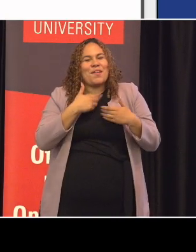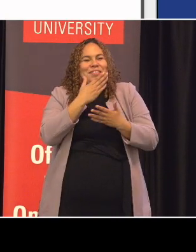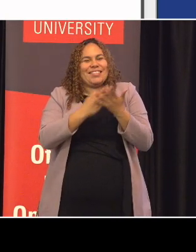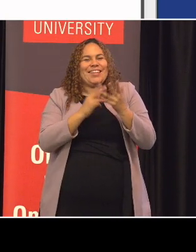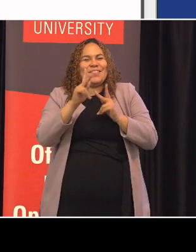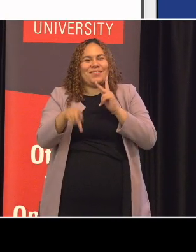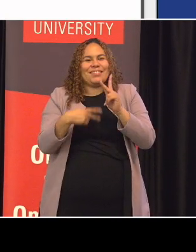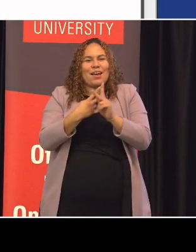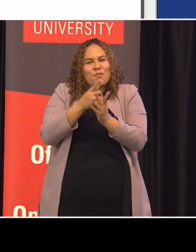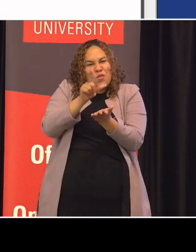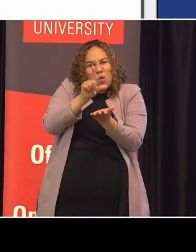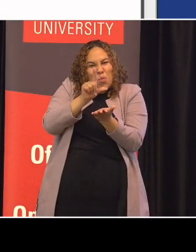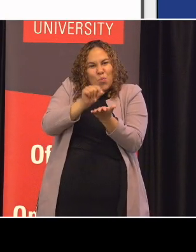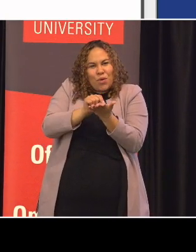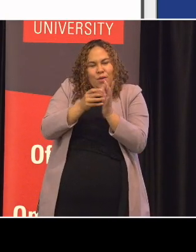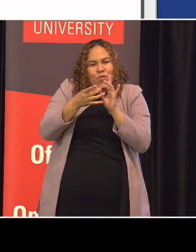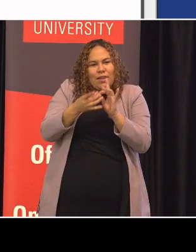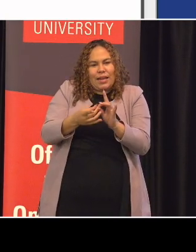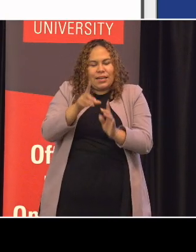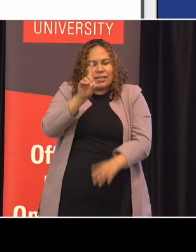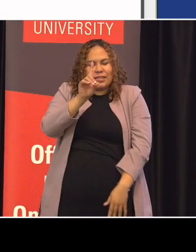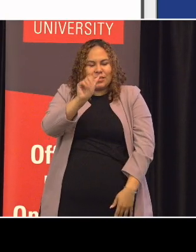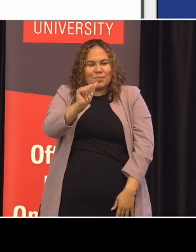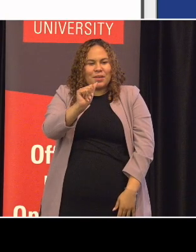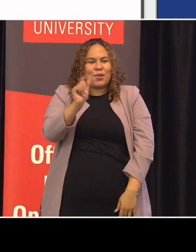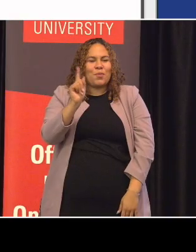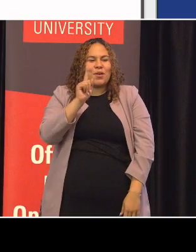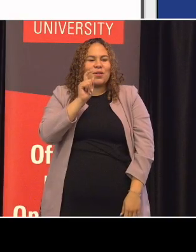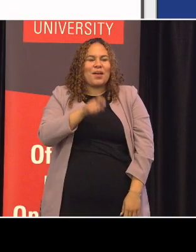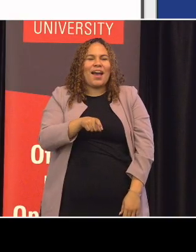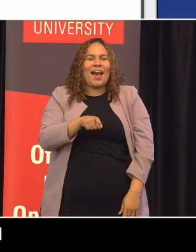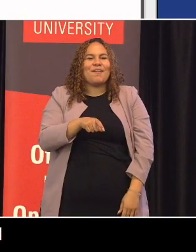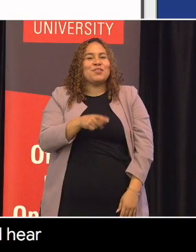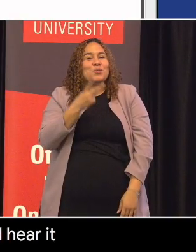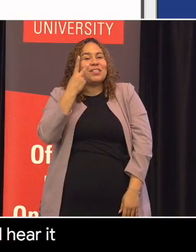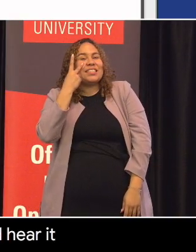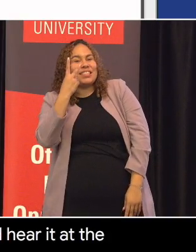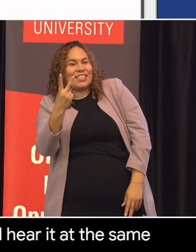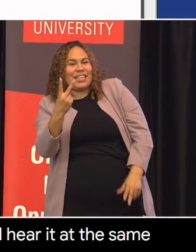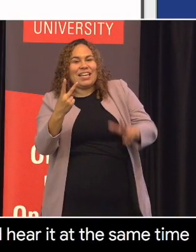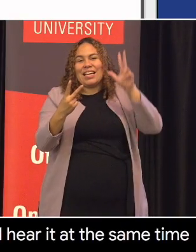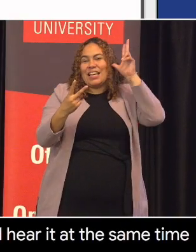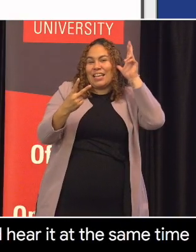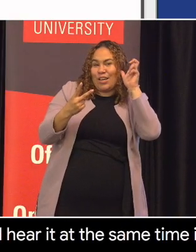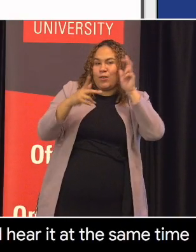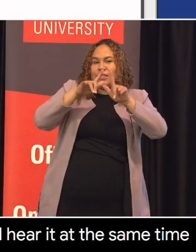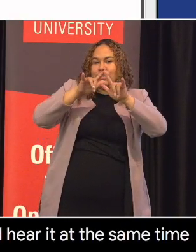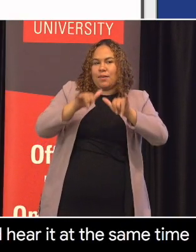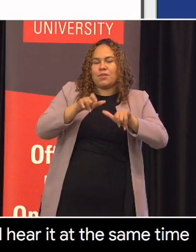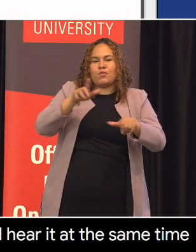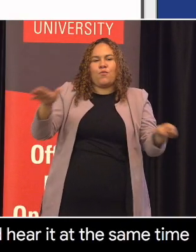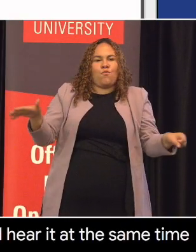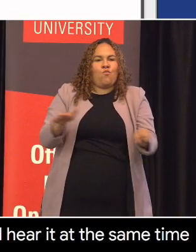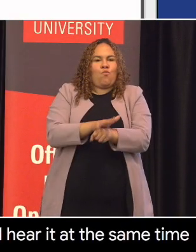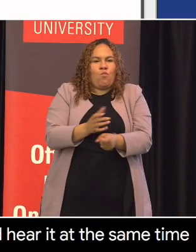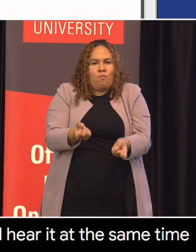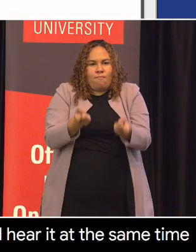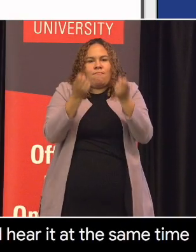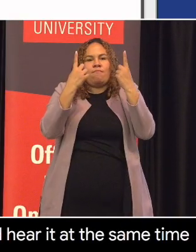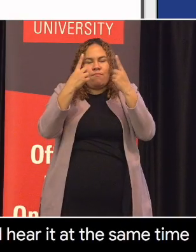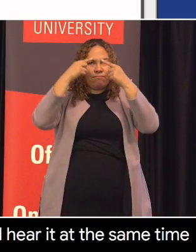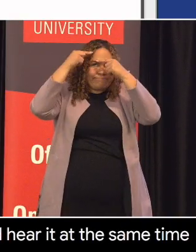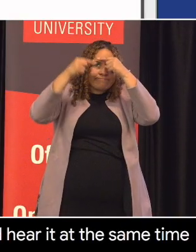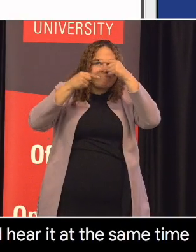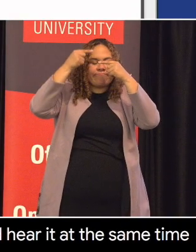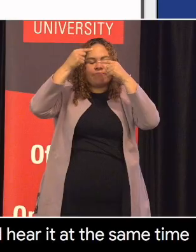of print-related disability where you need to see it and hear it at the same time in order to really process what's happening.